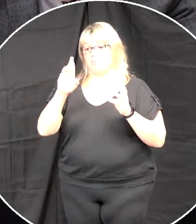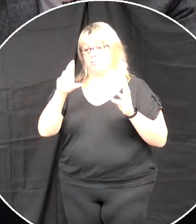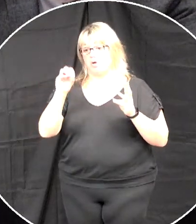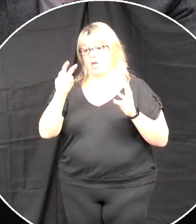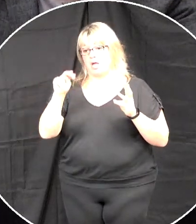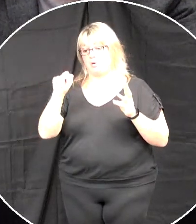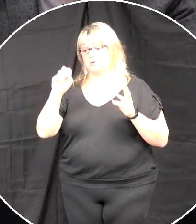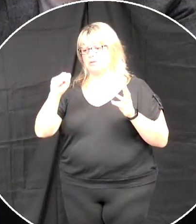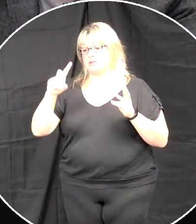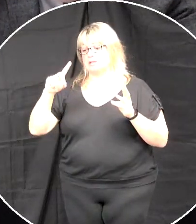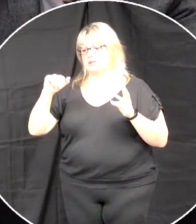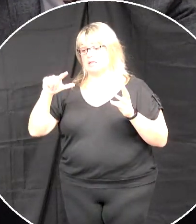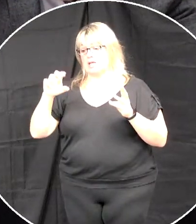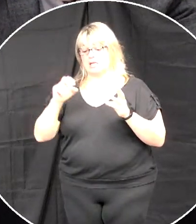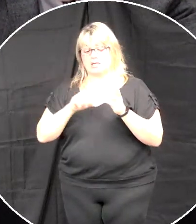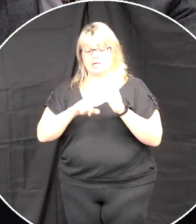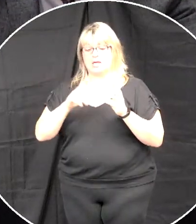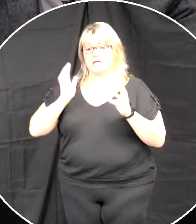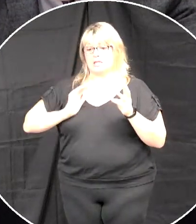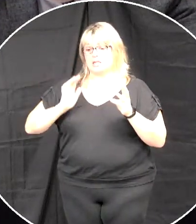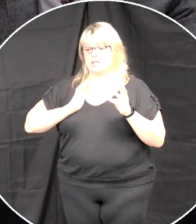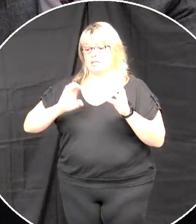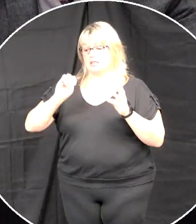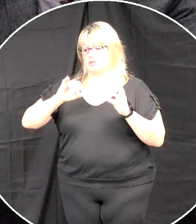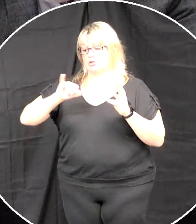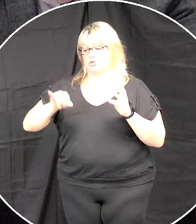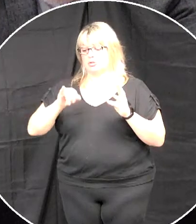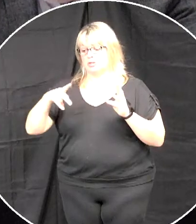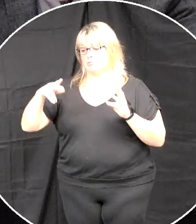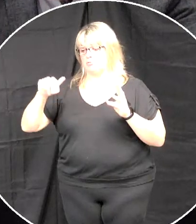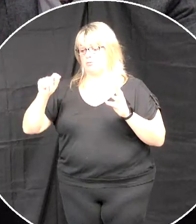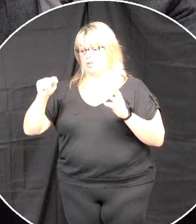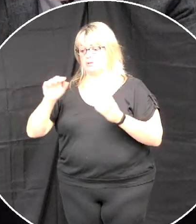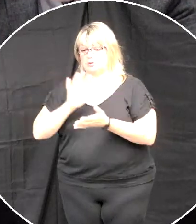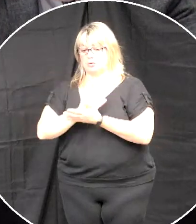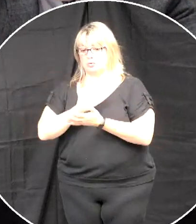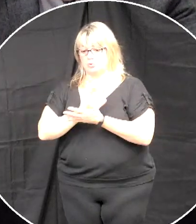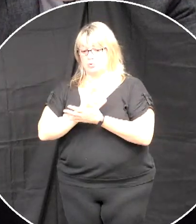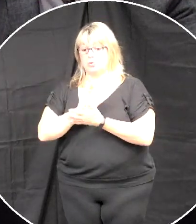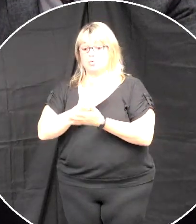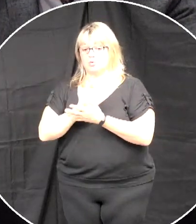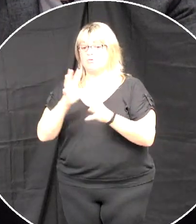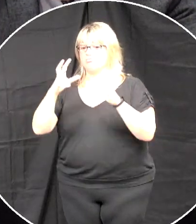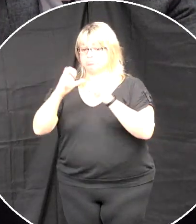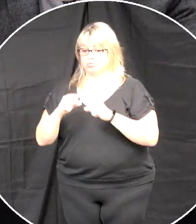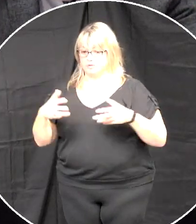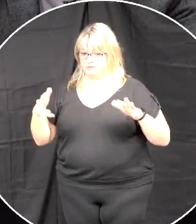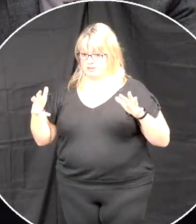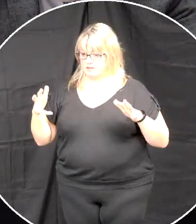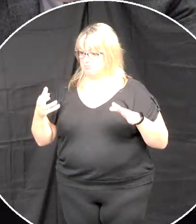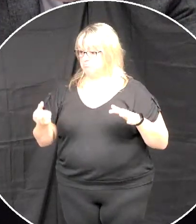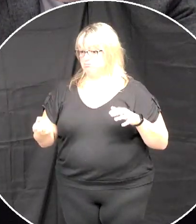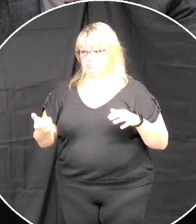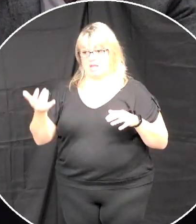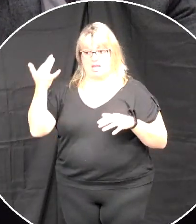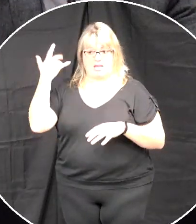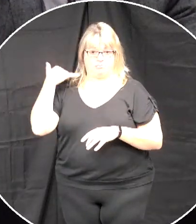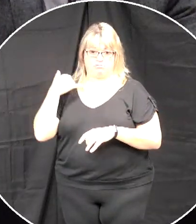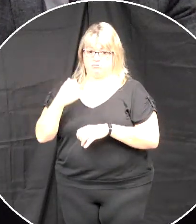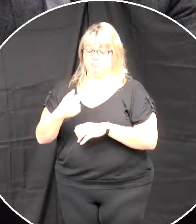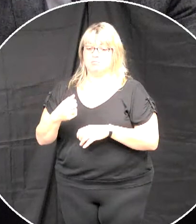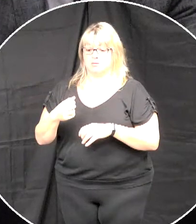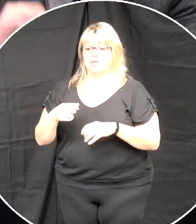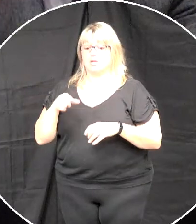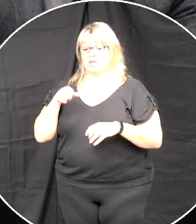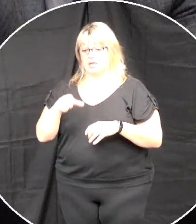which was the site of the former E.J. Pratt School. The school itself was demolished a number of years ago. It does